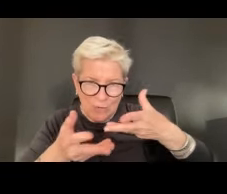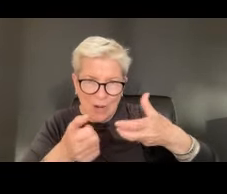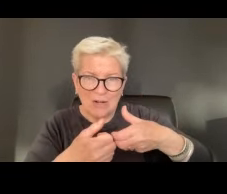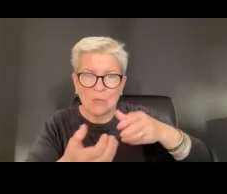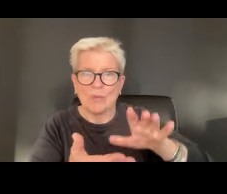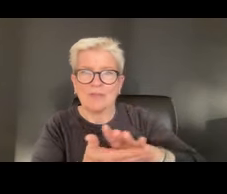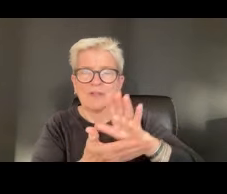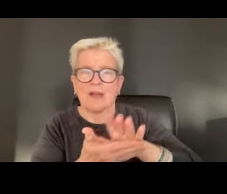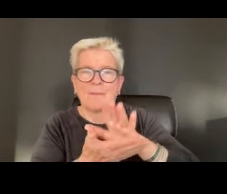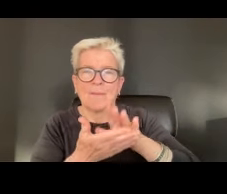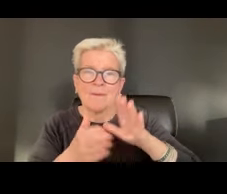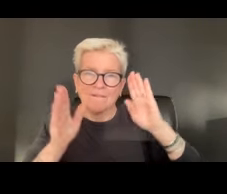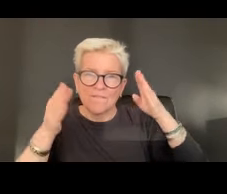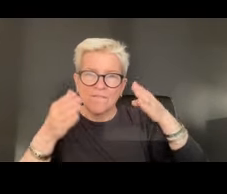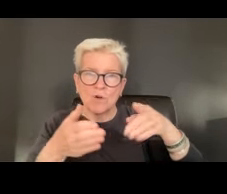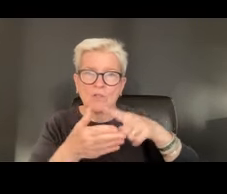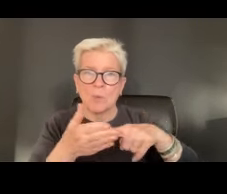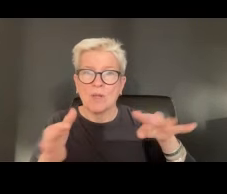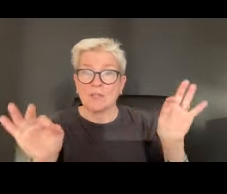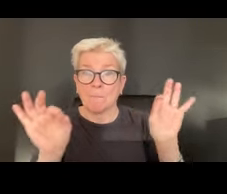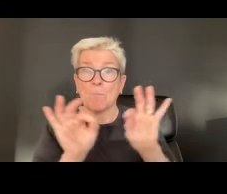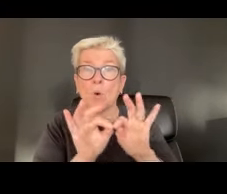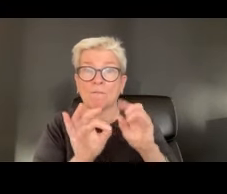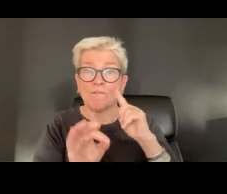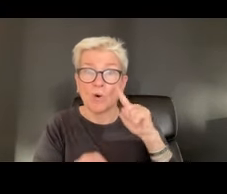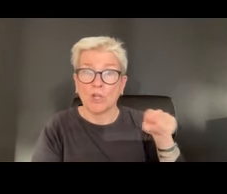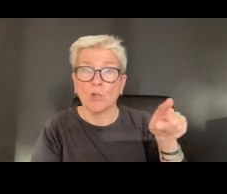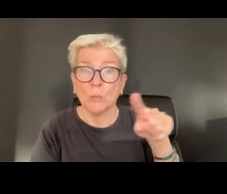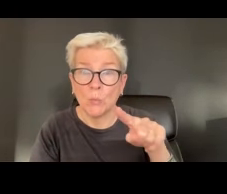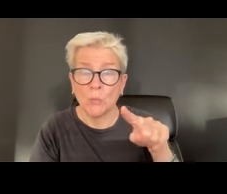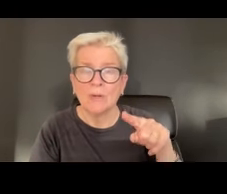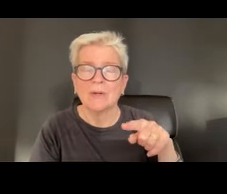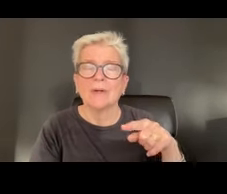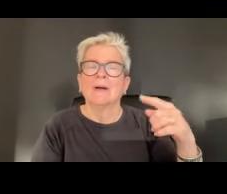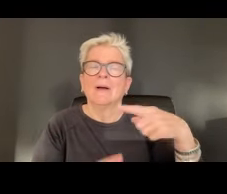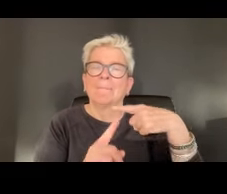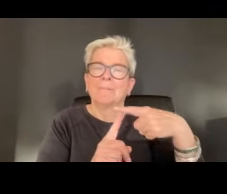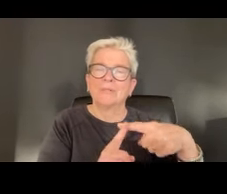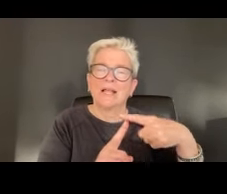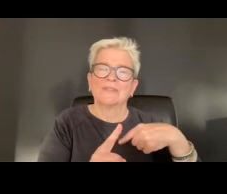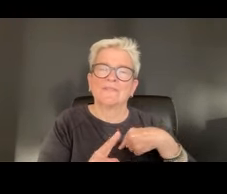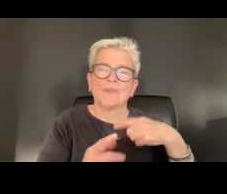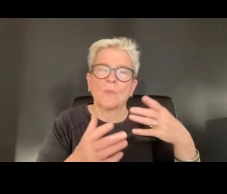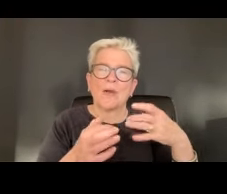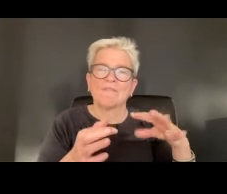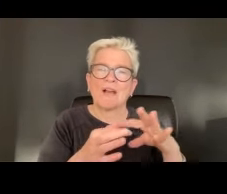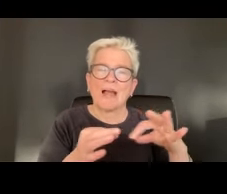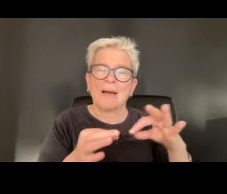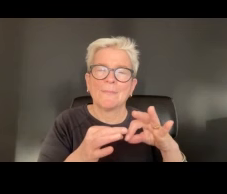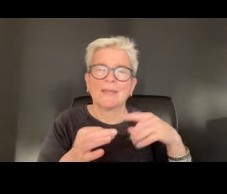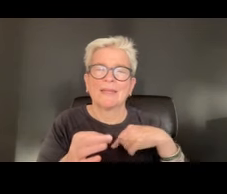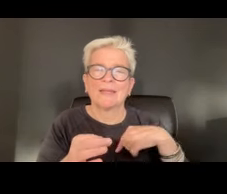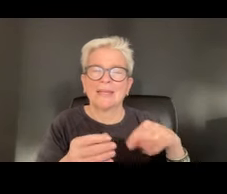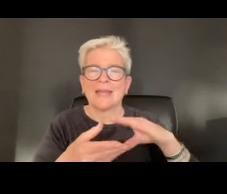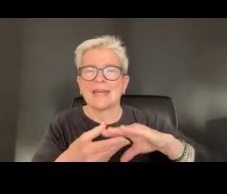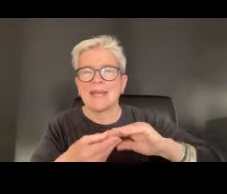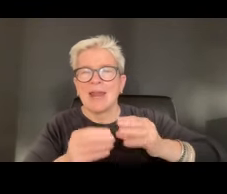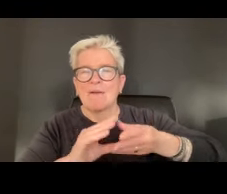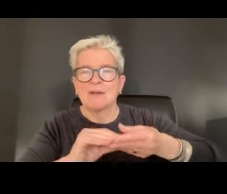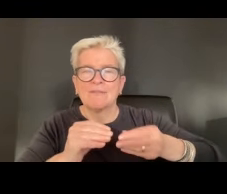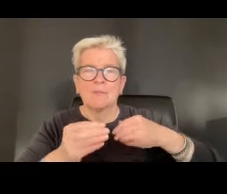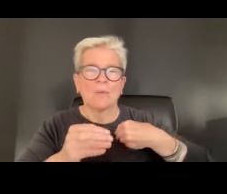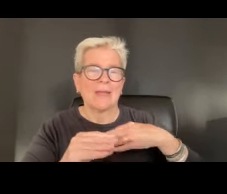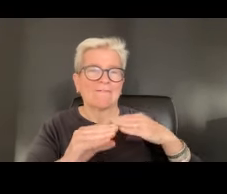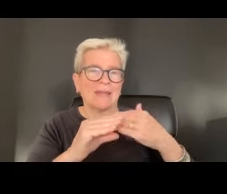you. But we also provide, if you have just want to put your comment in a narrative and an email, we have an email